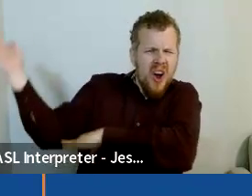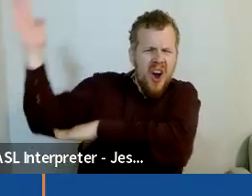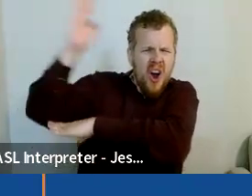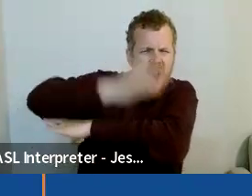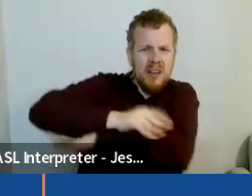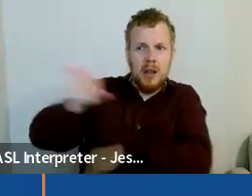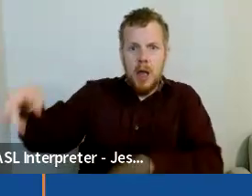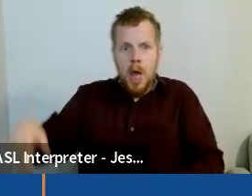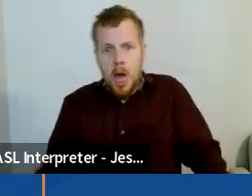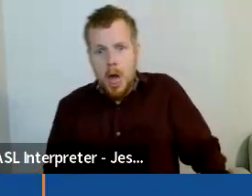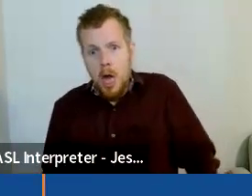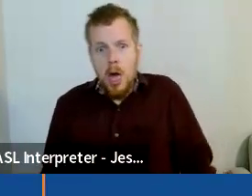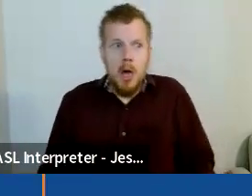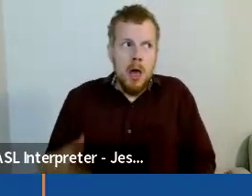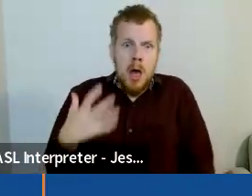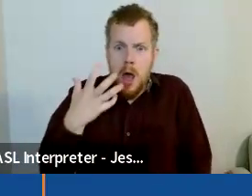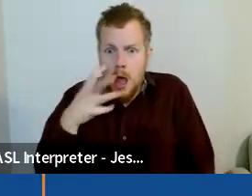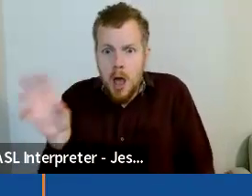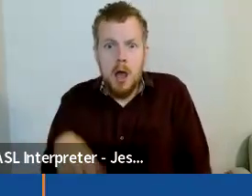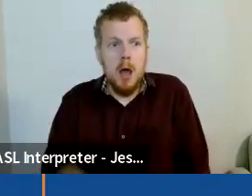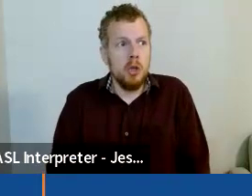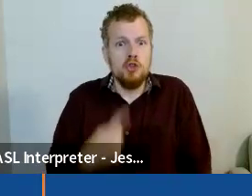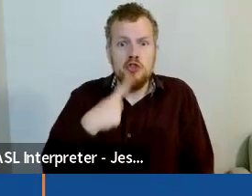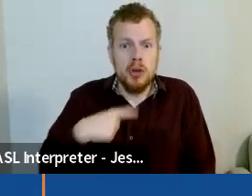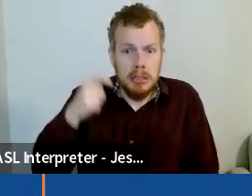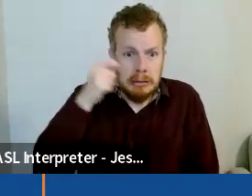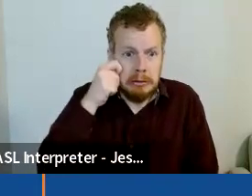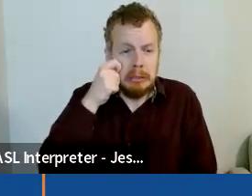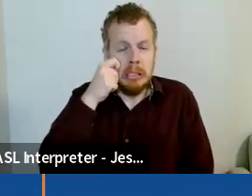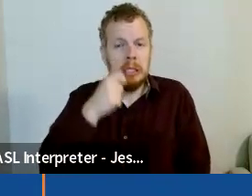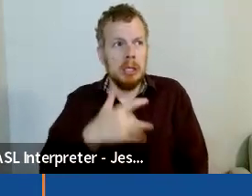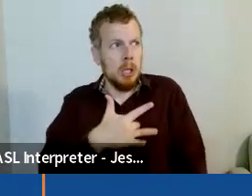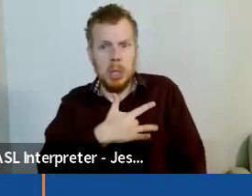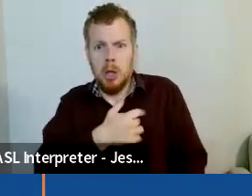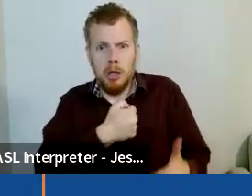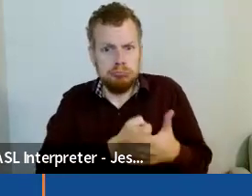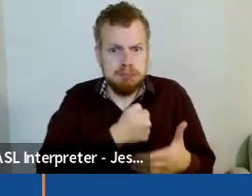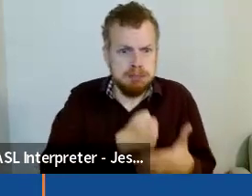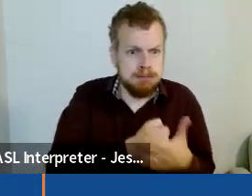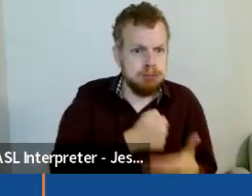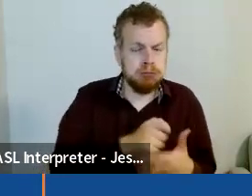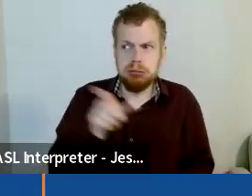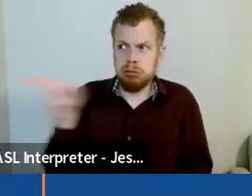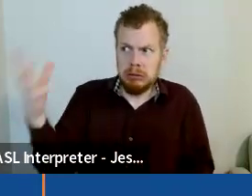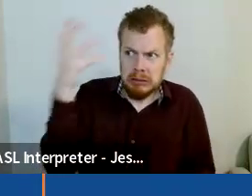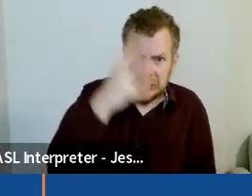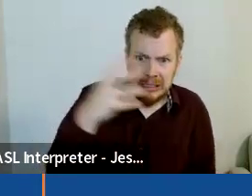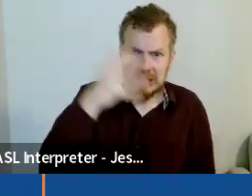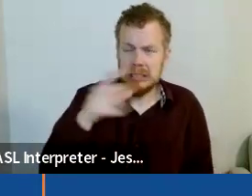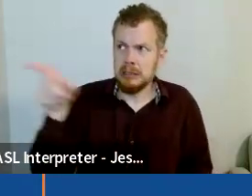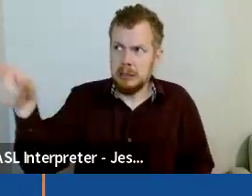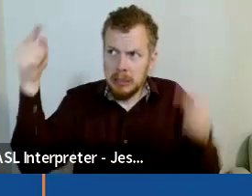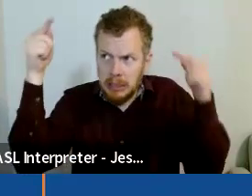hot, red, dry skin, and a fast heartbeat, dizziness, and